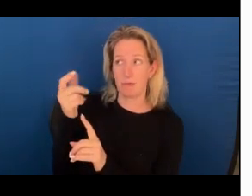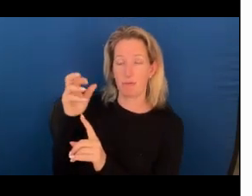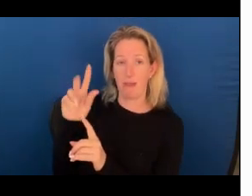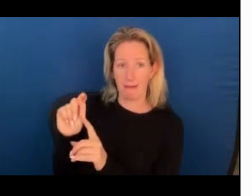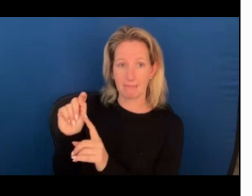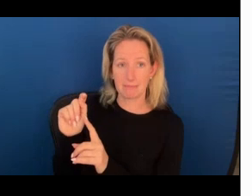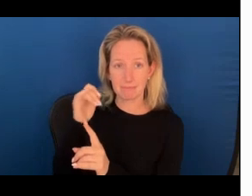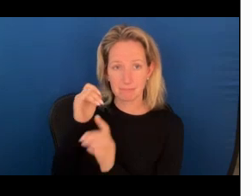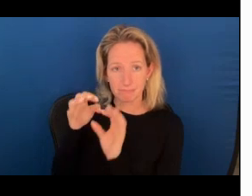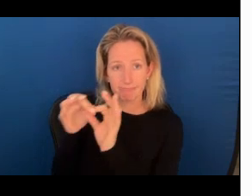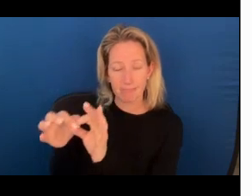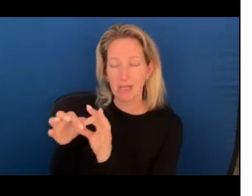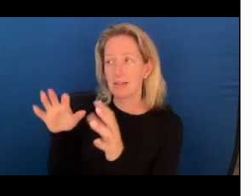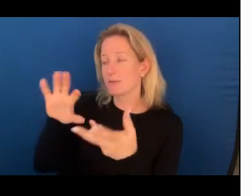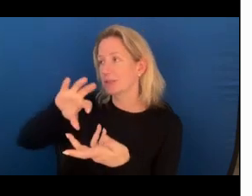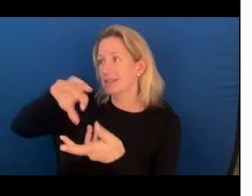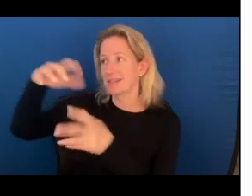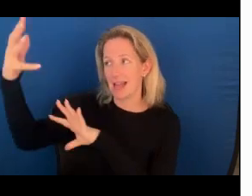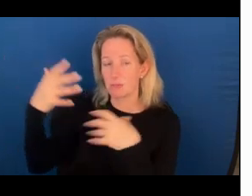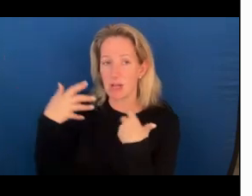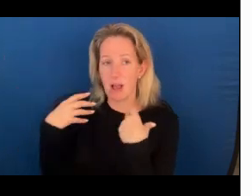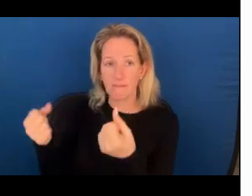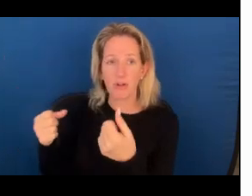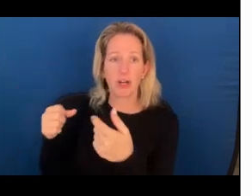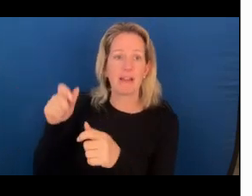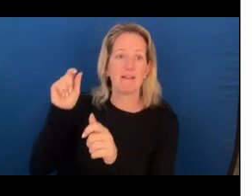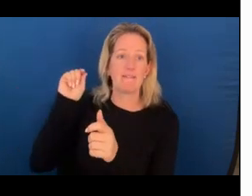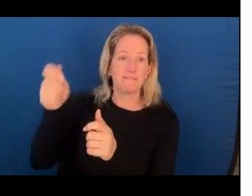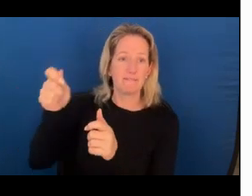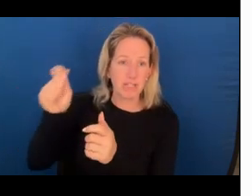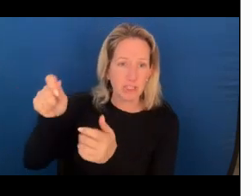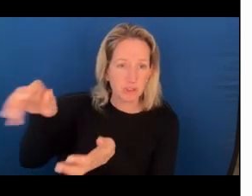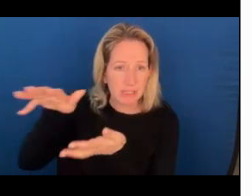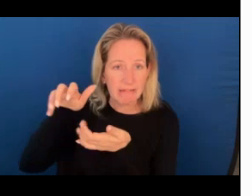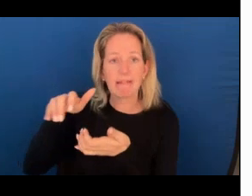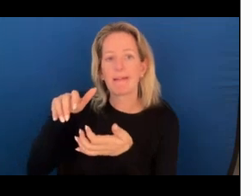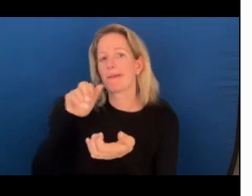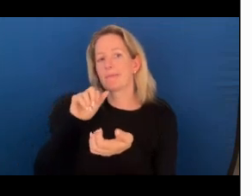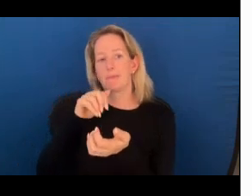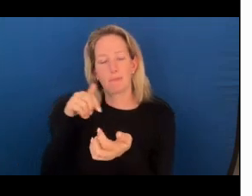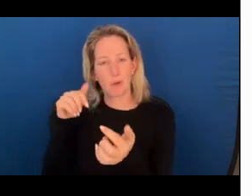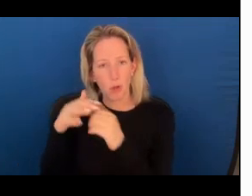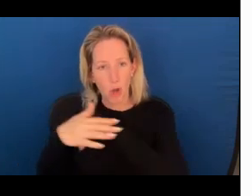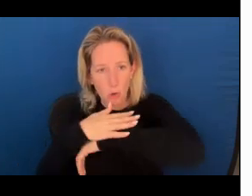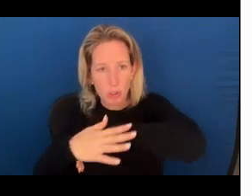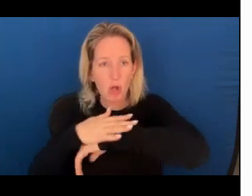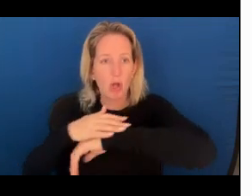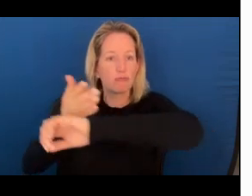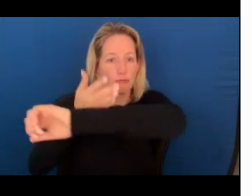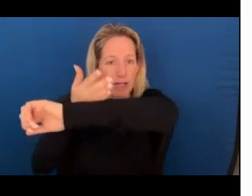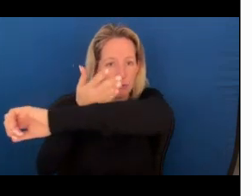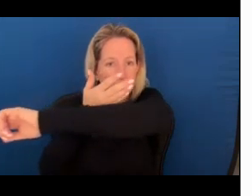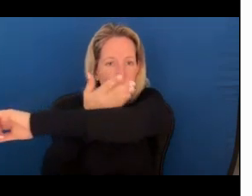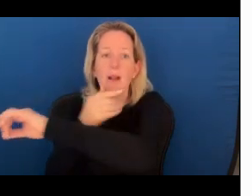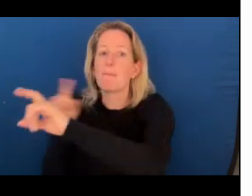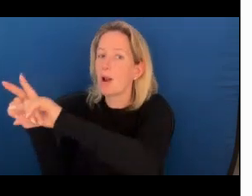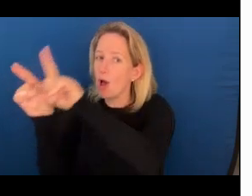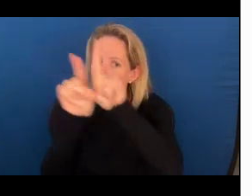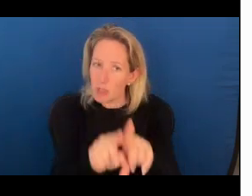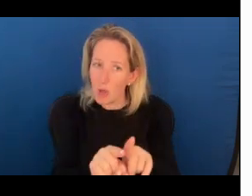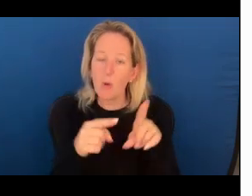disaster recovery, fisheries, coastal restoration. We want them to understand that we're also a partner in this too, that we can help